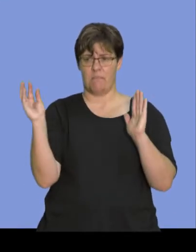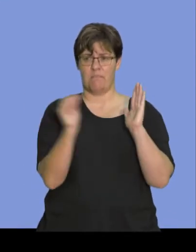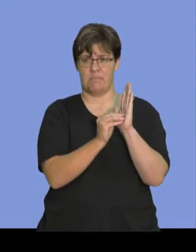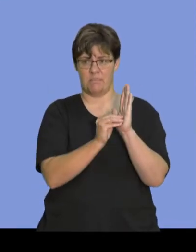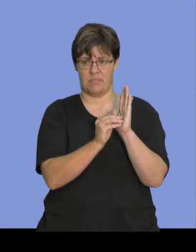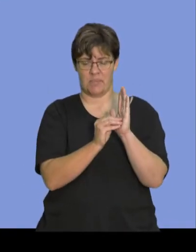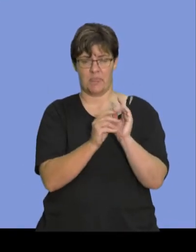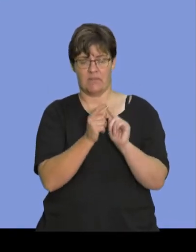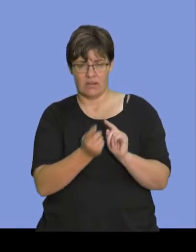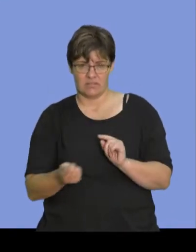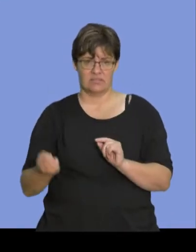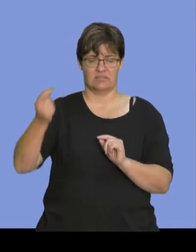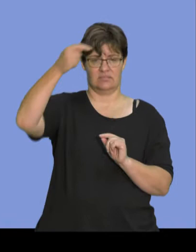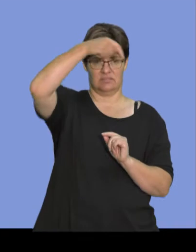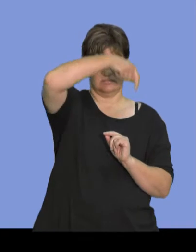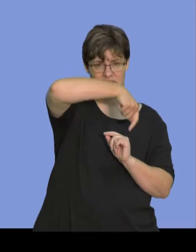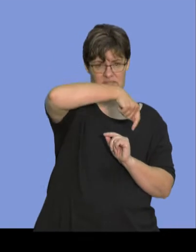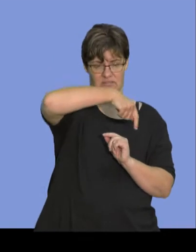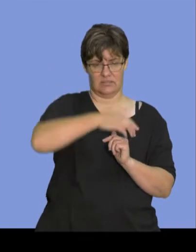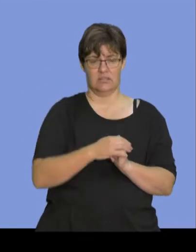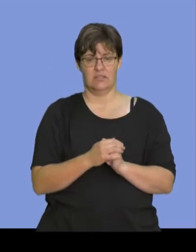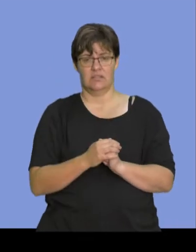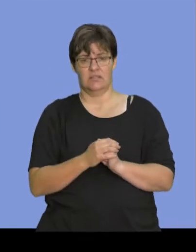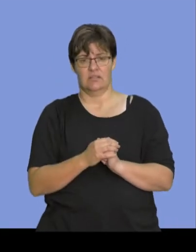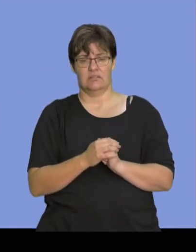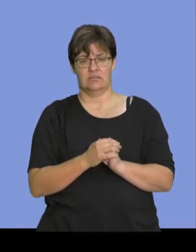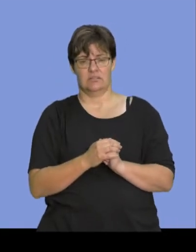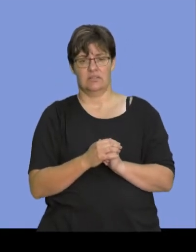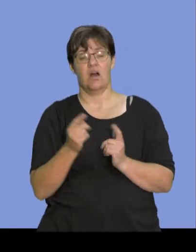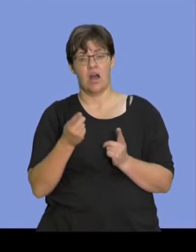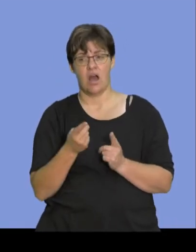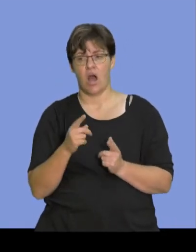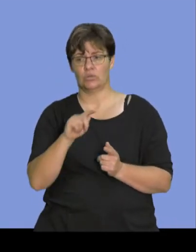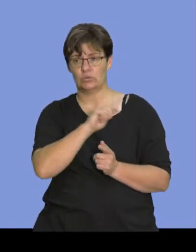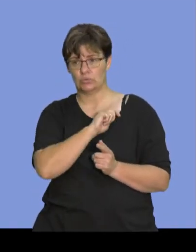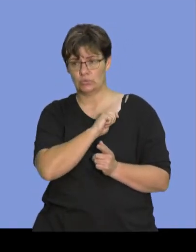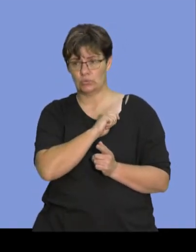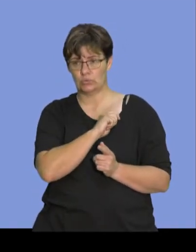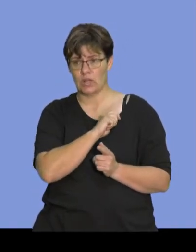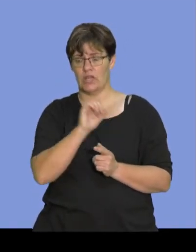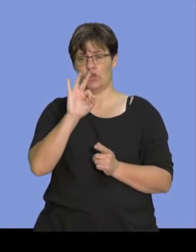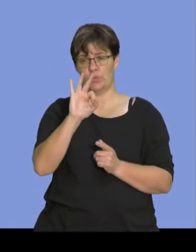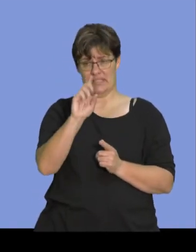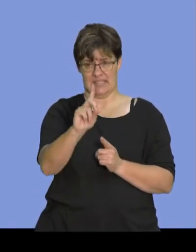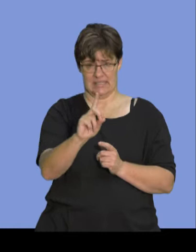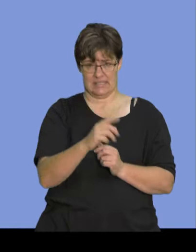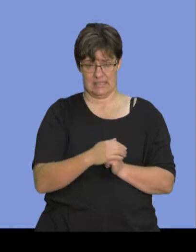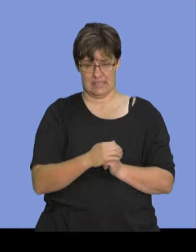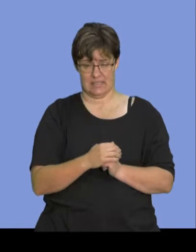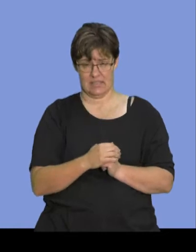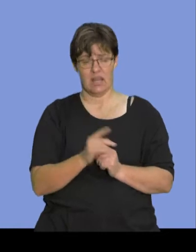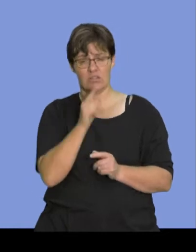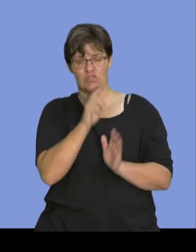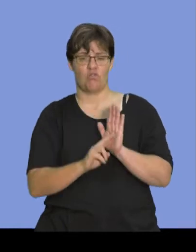actual representation of the magnetic field lines around a bar magnet. But remember, the field in reality is